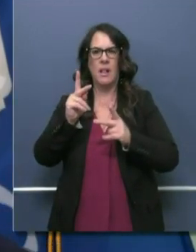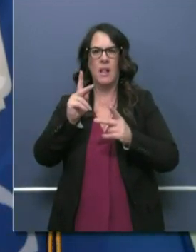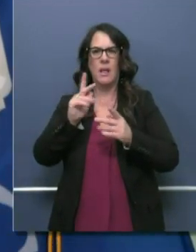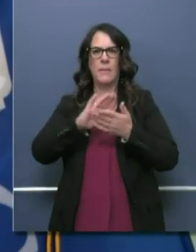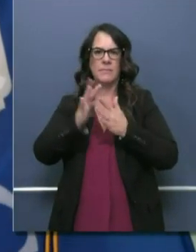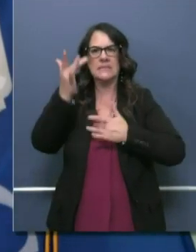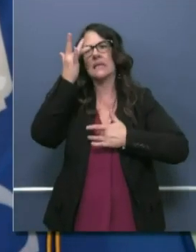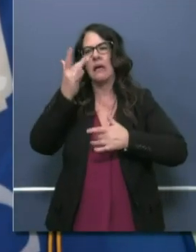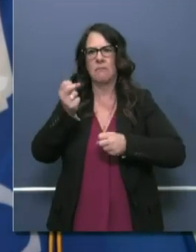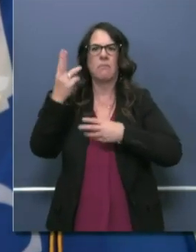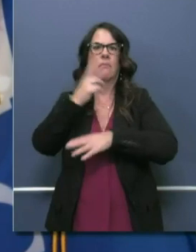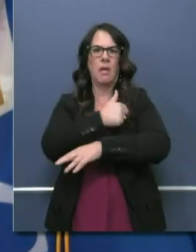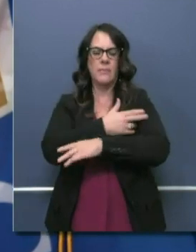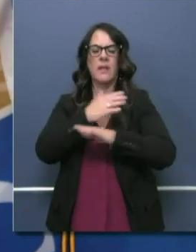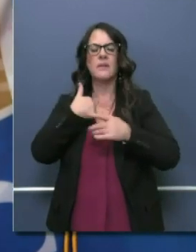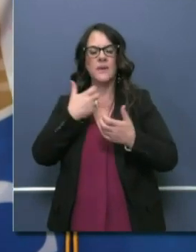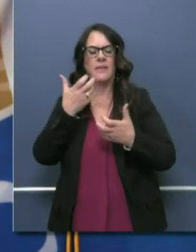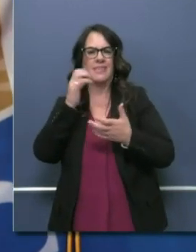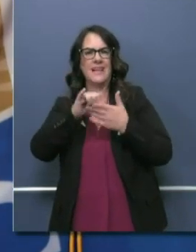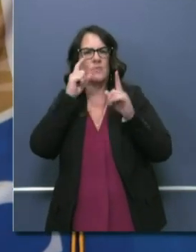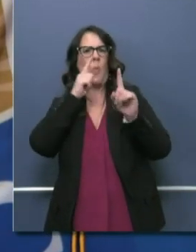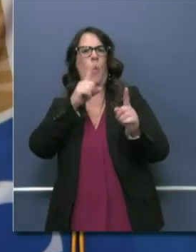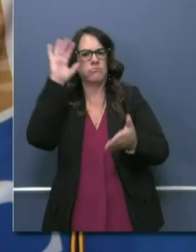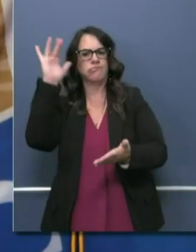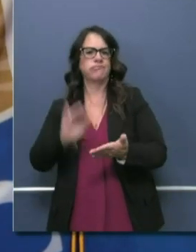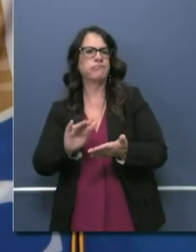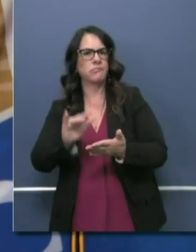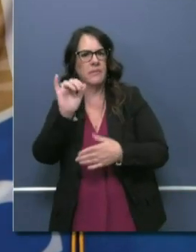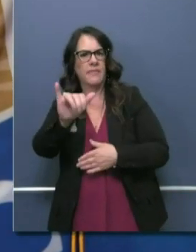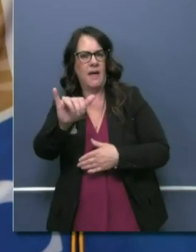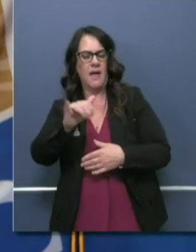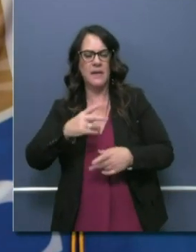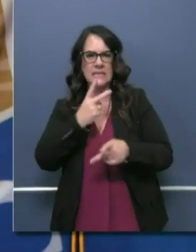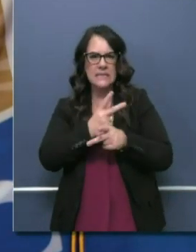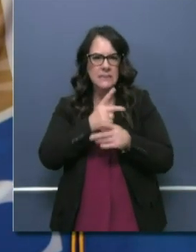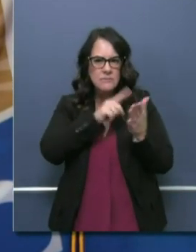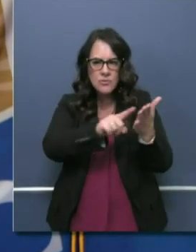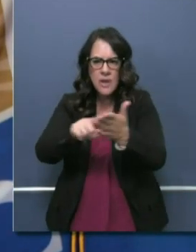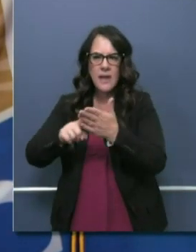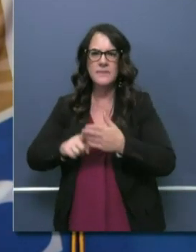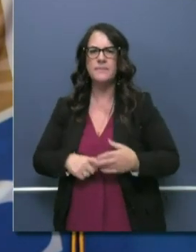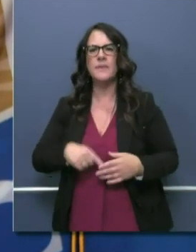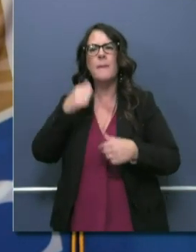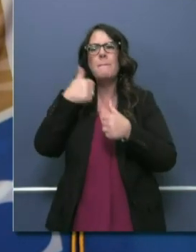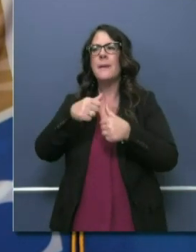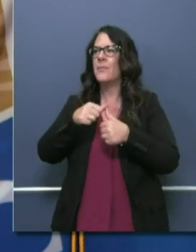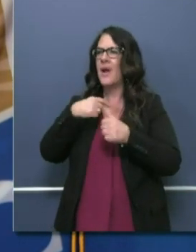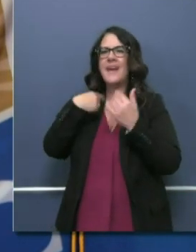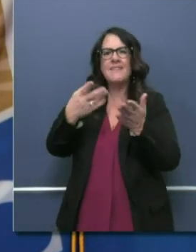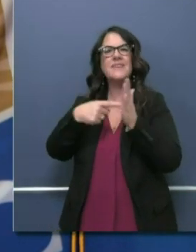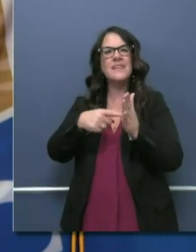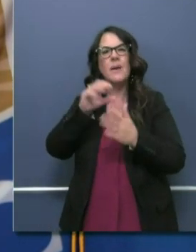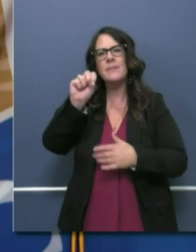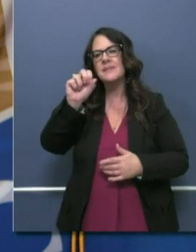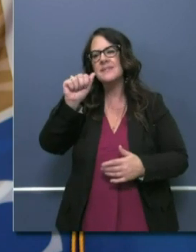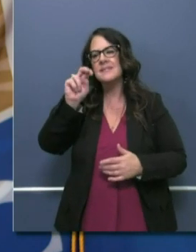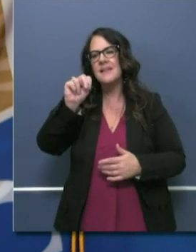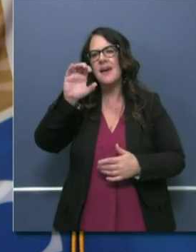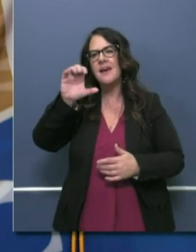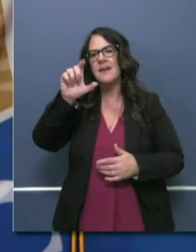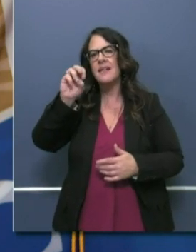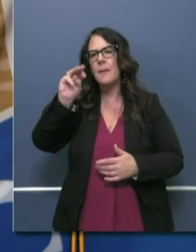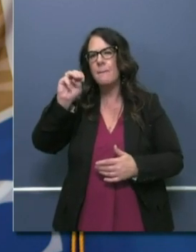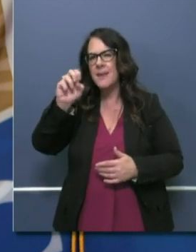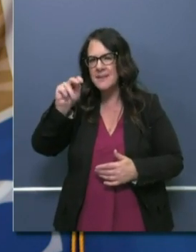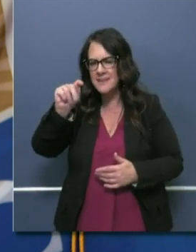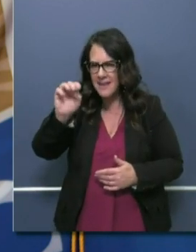Thanks for the question on the open space. As I mentioned, just specifically in San Clemente and Laguna, an example of the work we're doing with